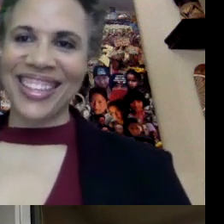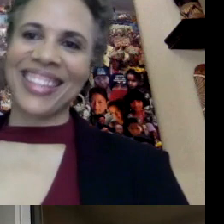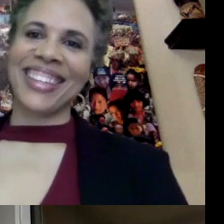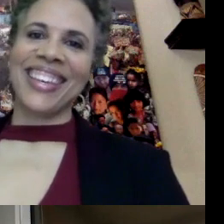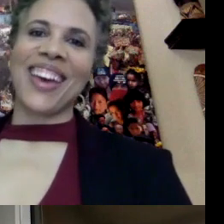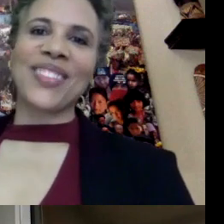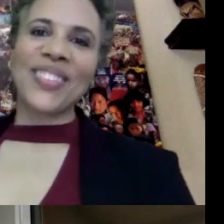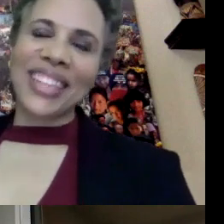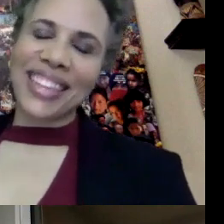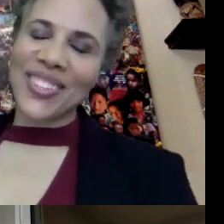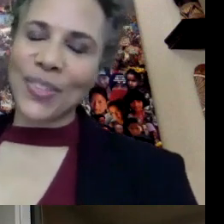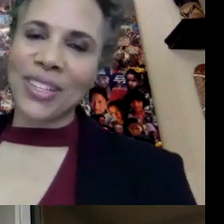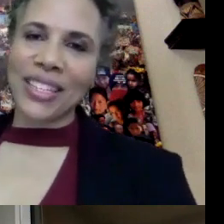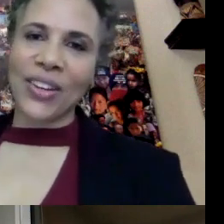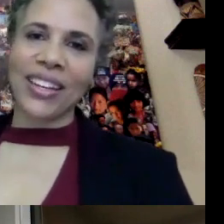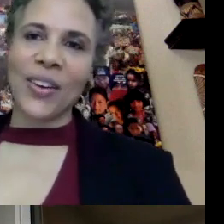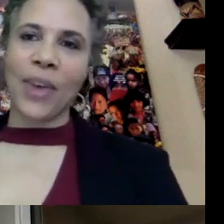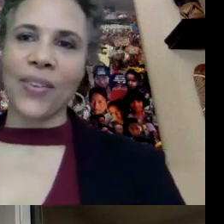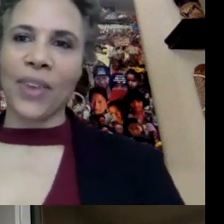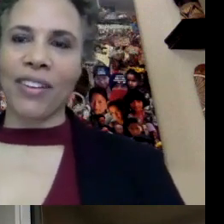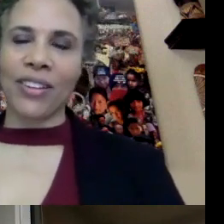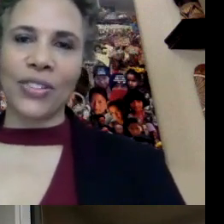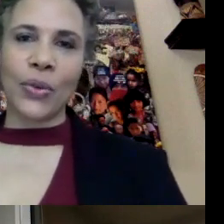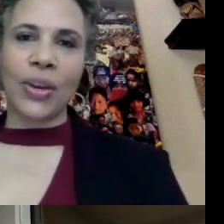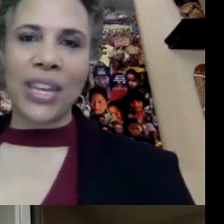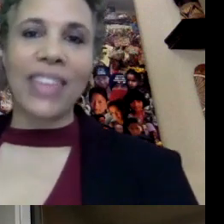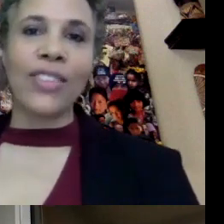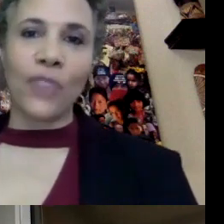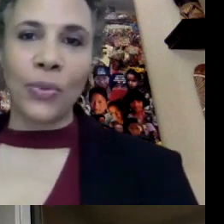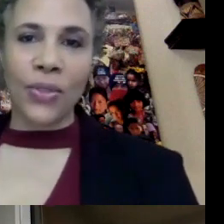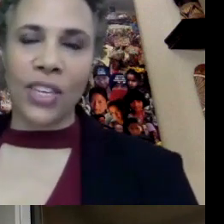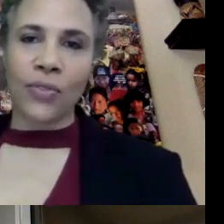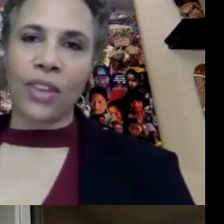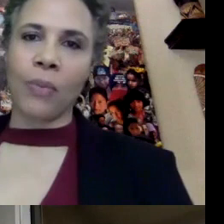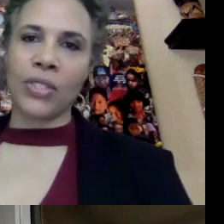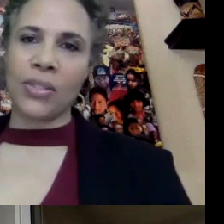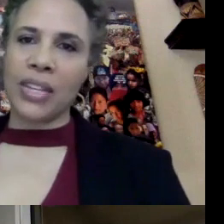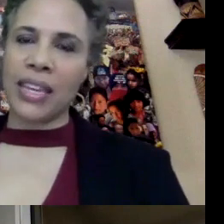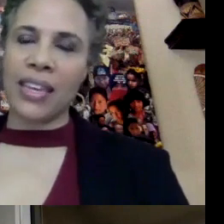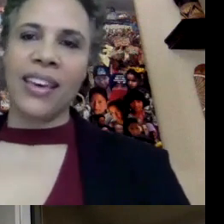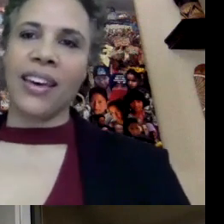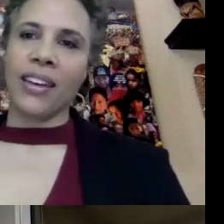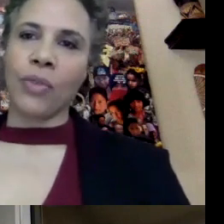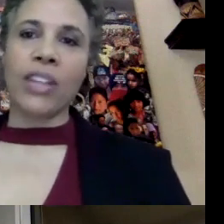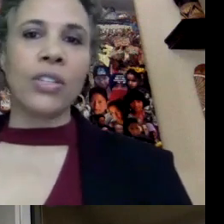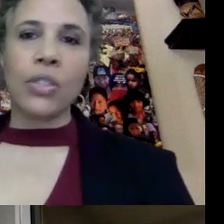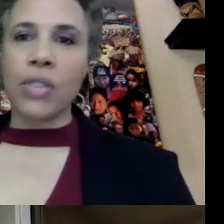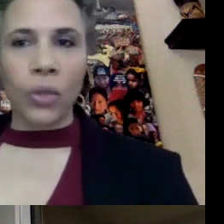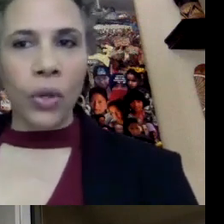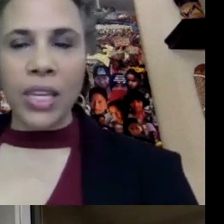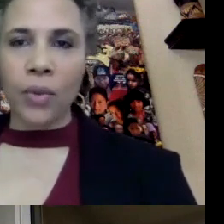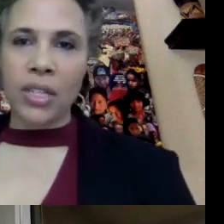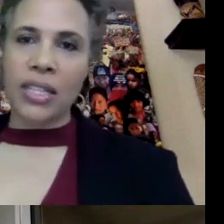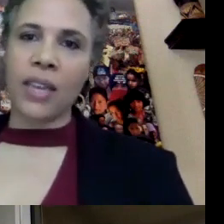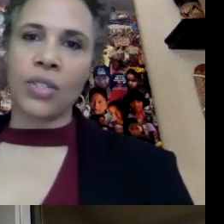panel. Absolutely. Thank you so much, Sarah. I'm honored to have been in the film, so thank you for that opportunity. Gratitude to the